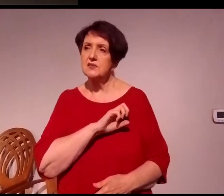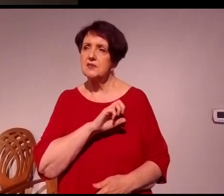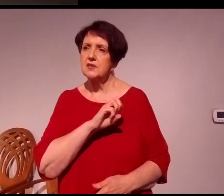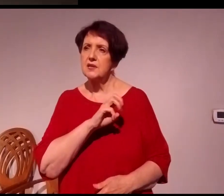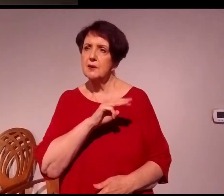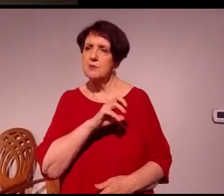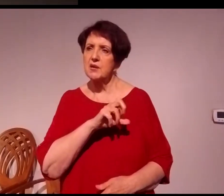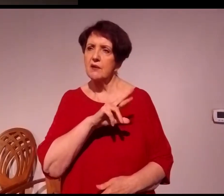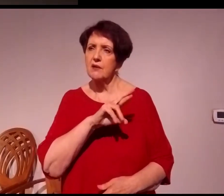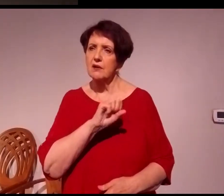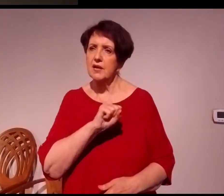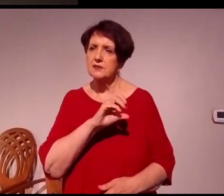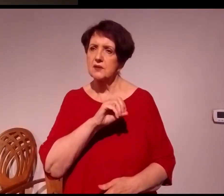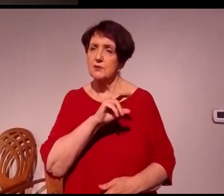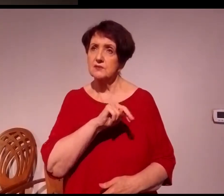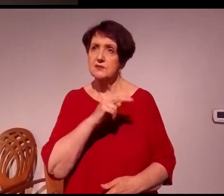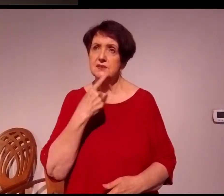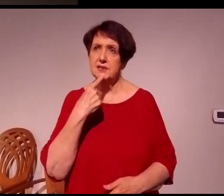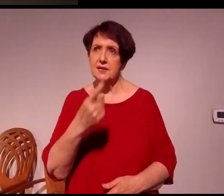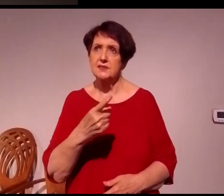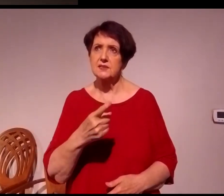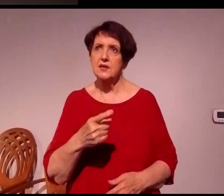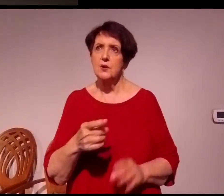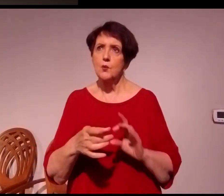let archangels in.